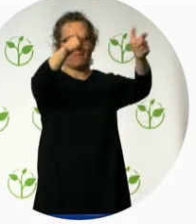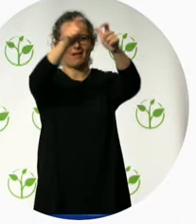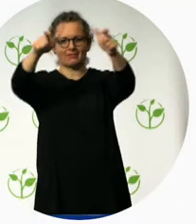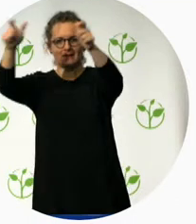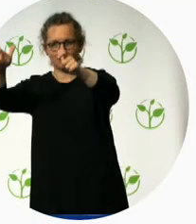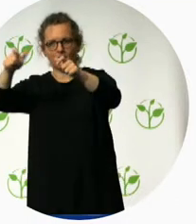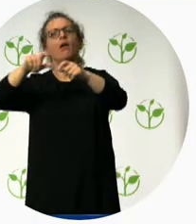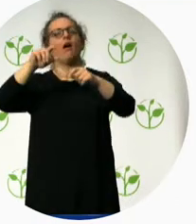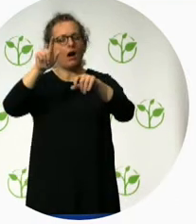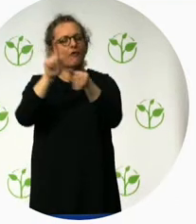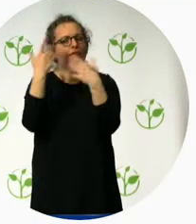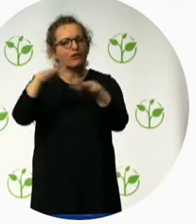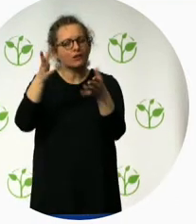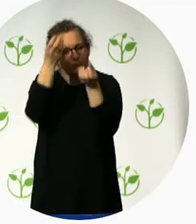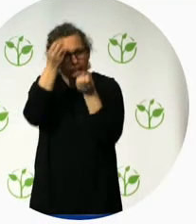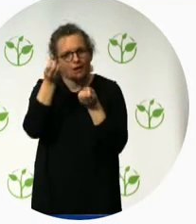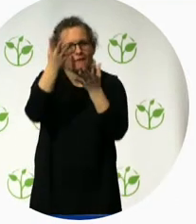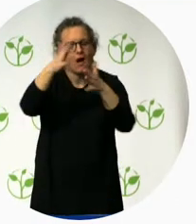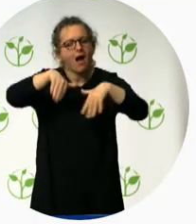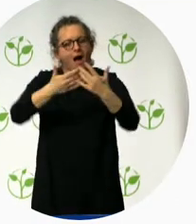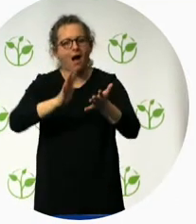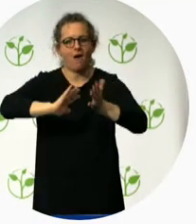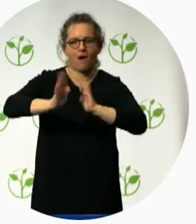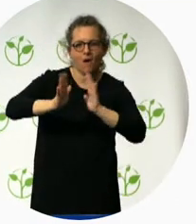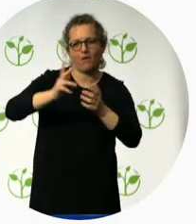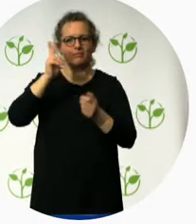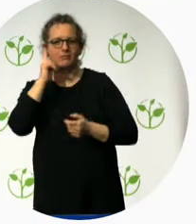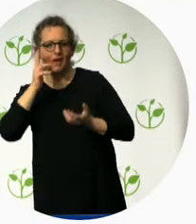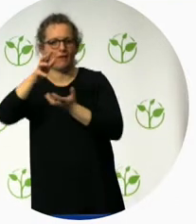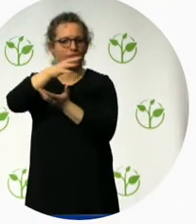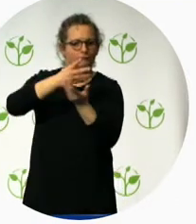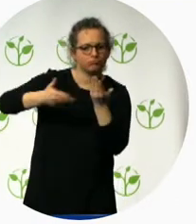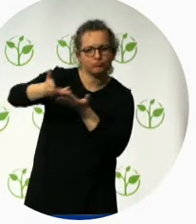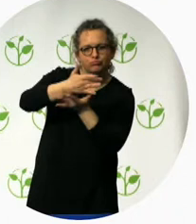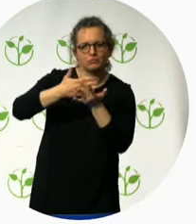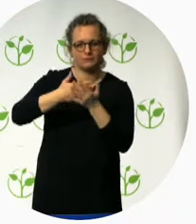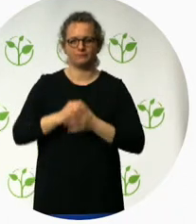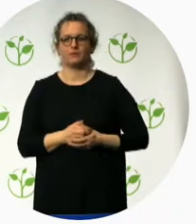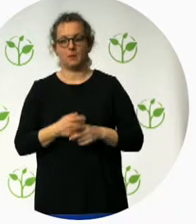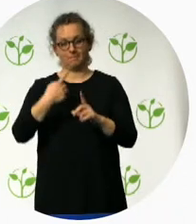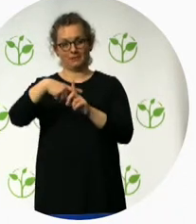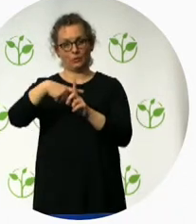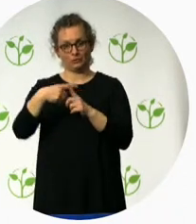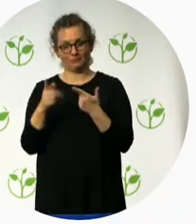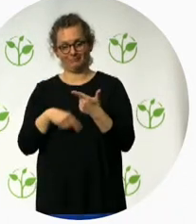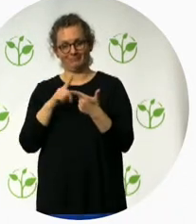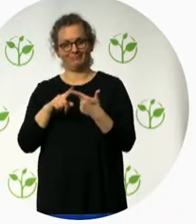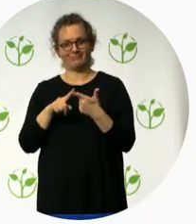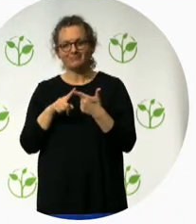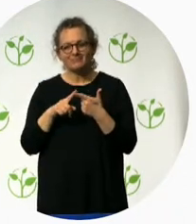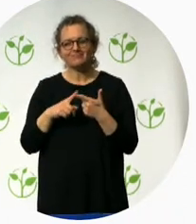a celebration of 10 years of Young Africa Training Center in Mozambique. And the event was